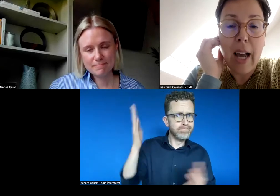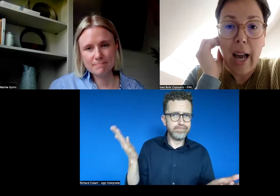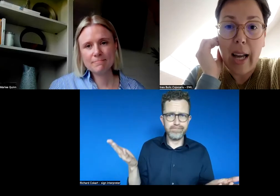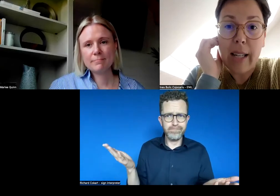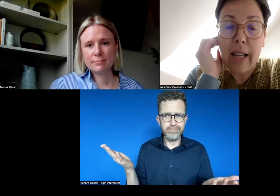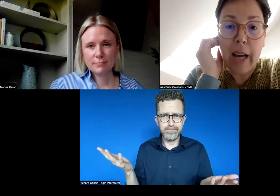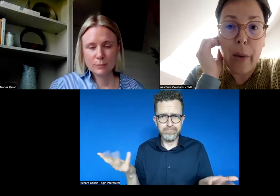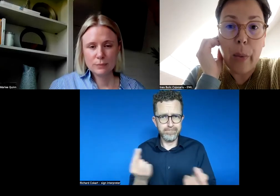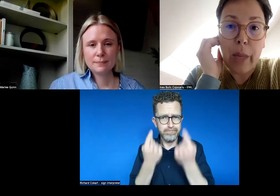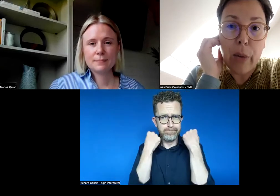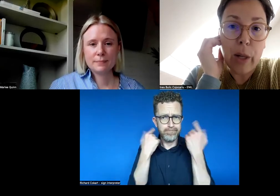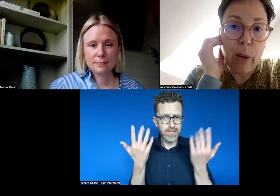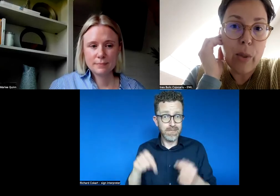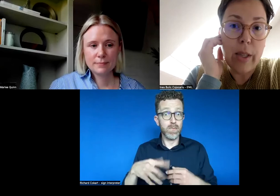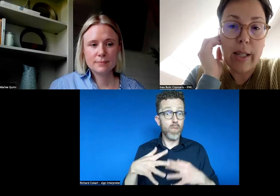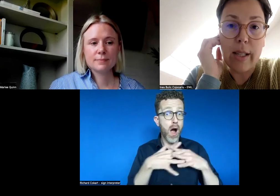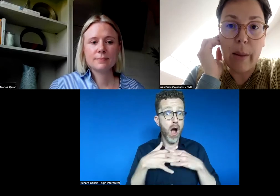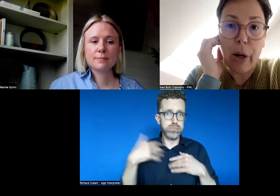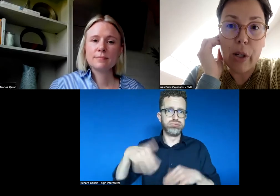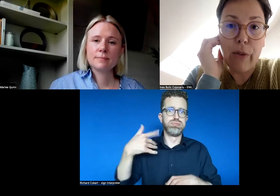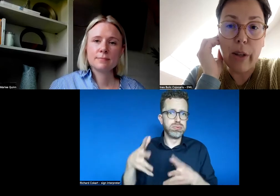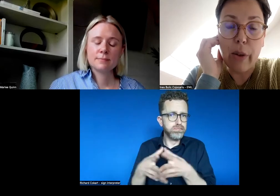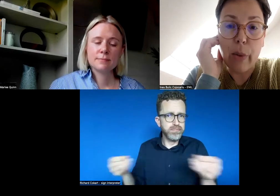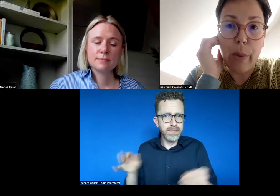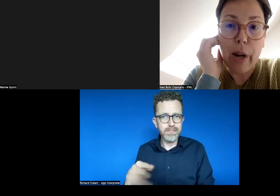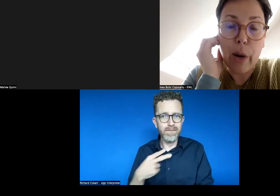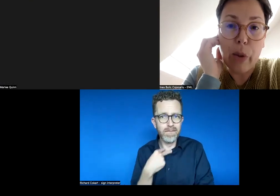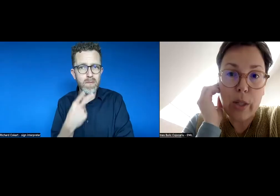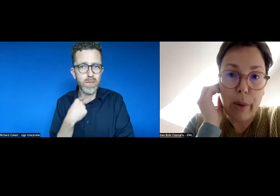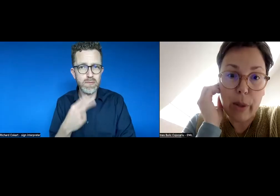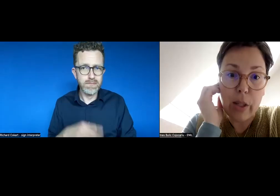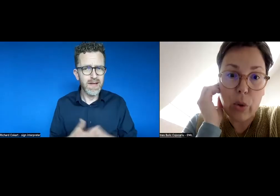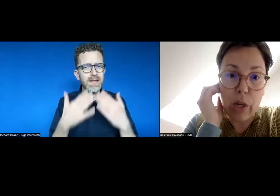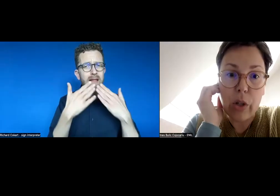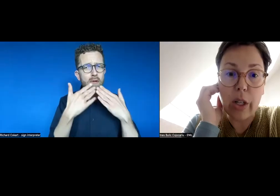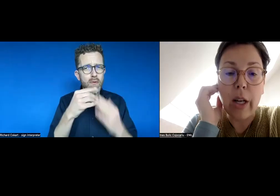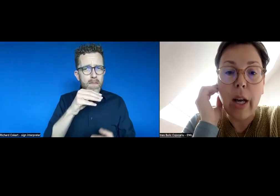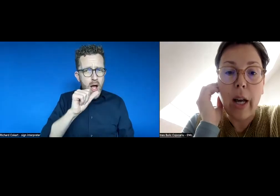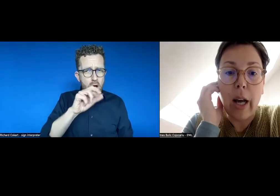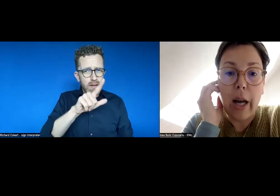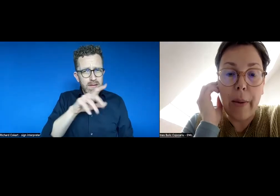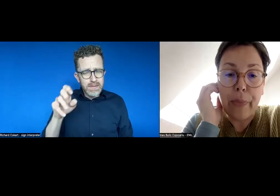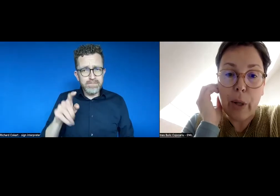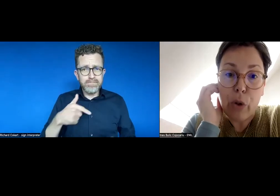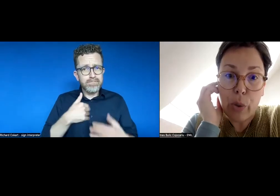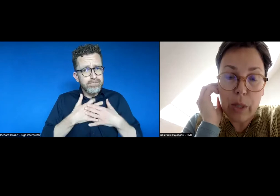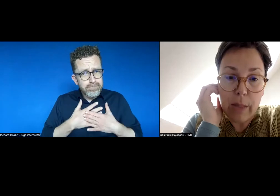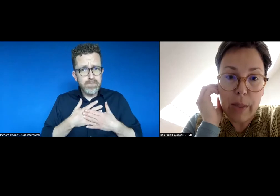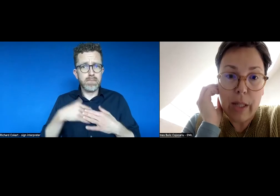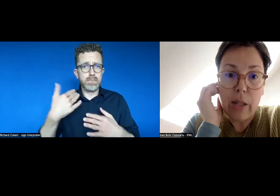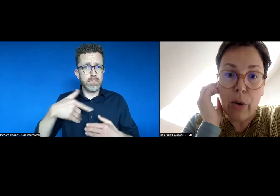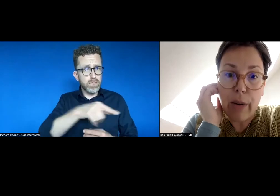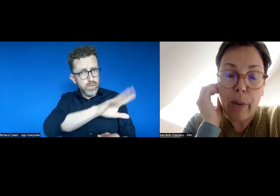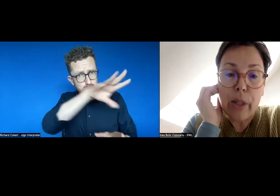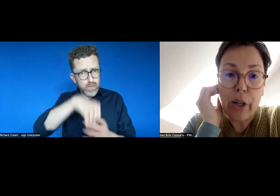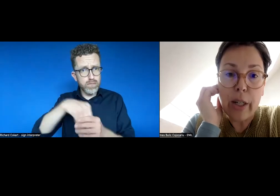can. And here we close this part of the webinar, which is about the situation of children with